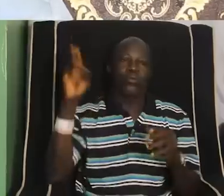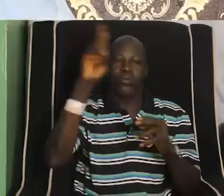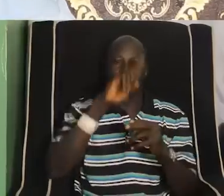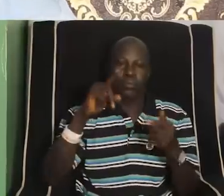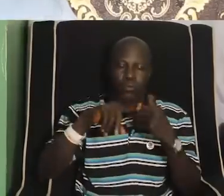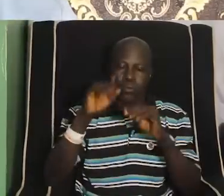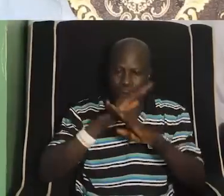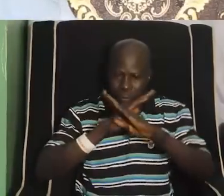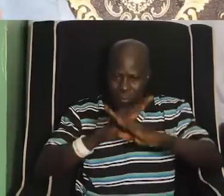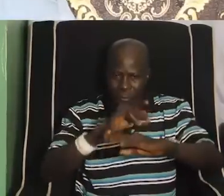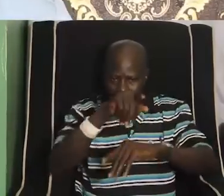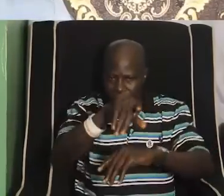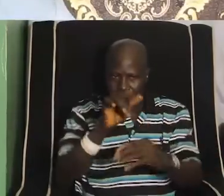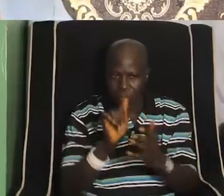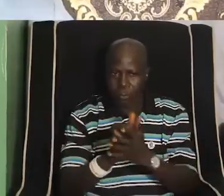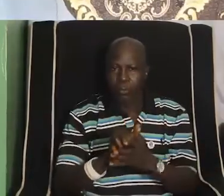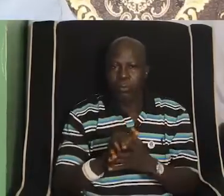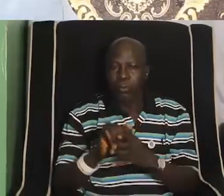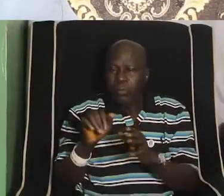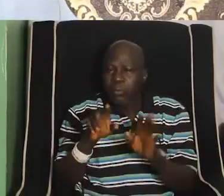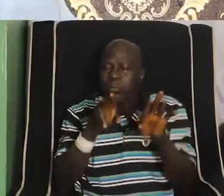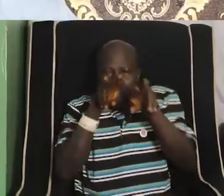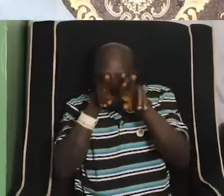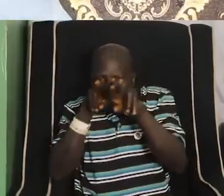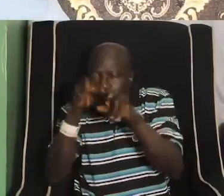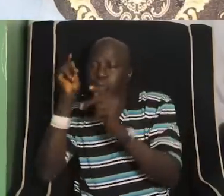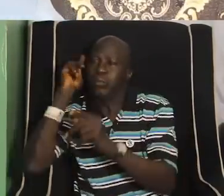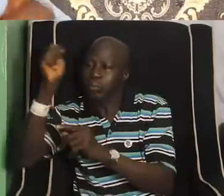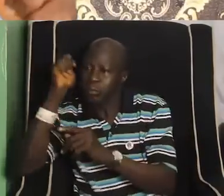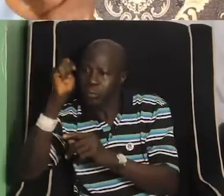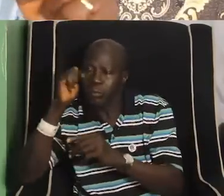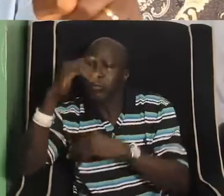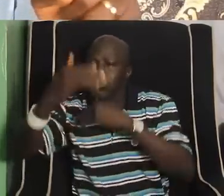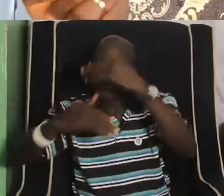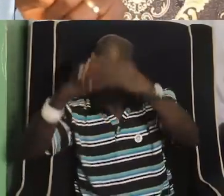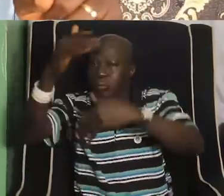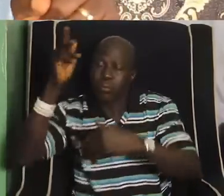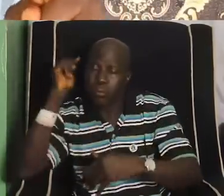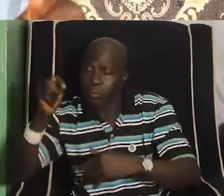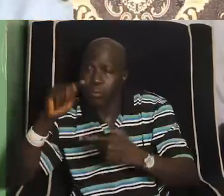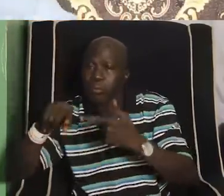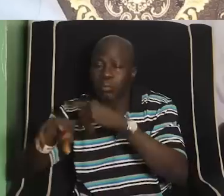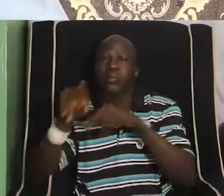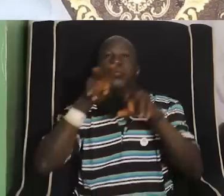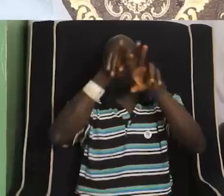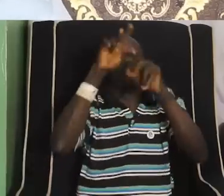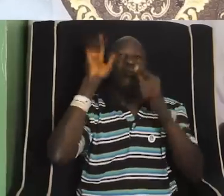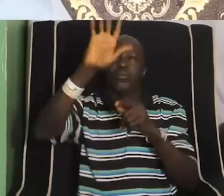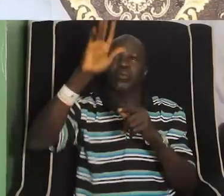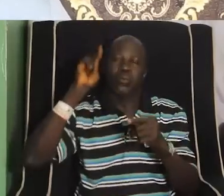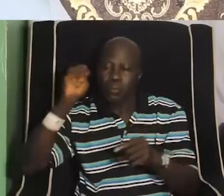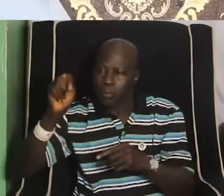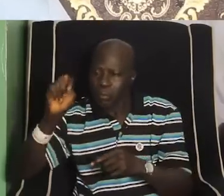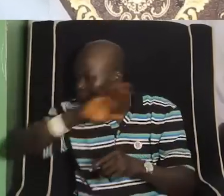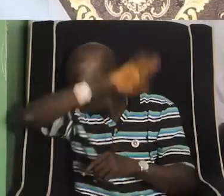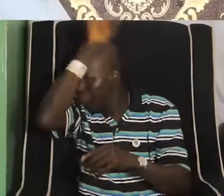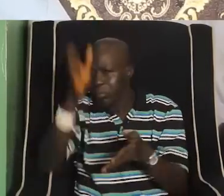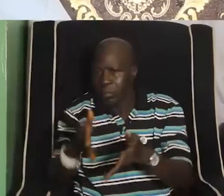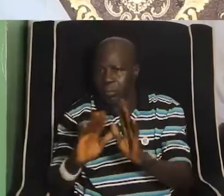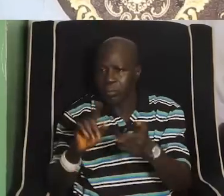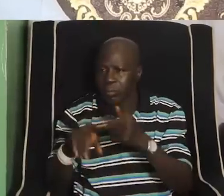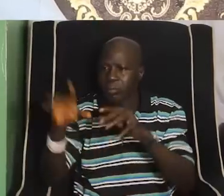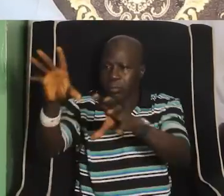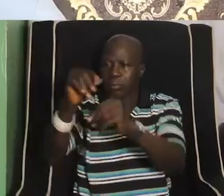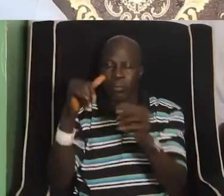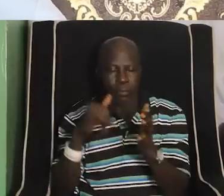That they use to delay you. Tí wọ́n fi sún ẹ̀rí rẹ síwájú. That they use to postpone your testimony. Ó bẹ̀ ń wo ẹ̀rí. And you are looking at testimony. Ǹjẹ́ kọ́wọ́ rẹ ó tẹ̀. Can you